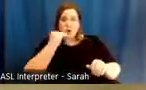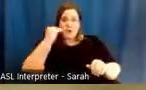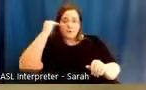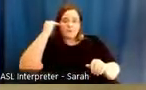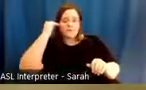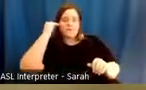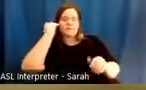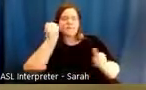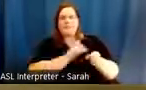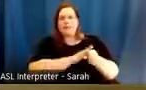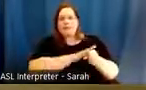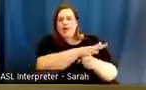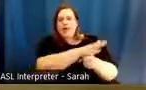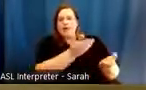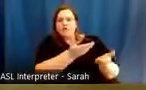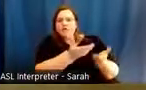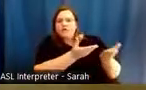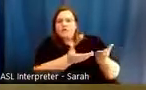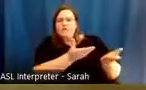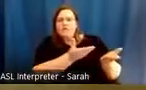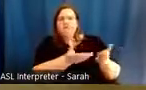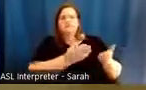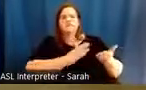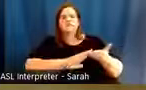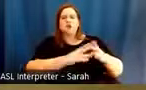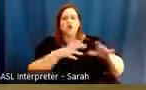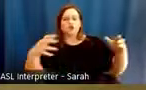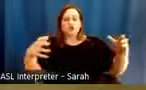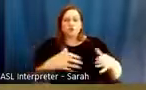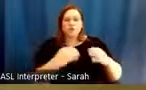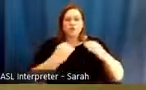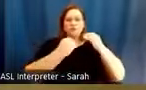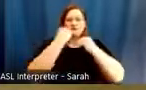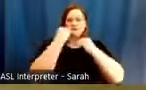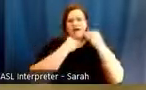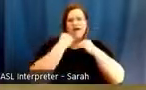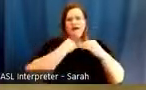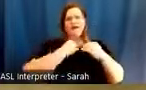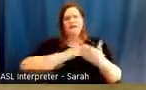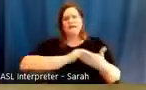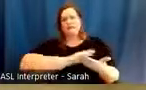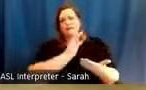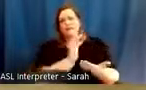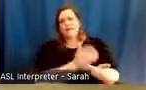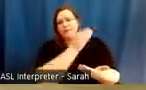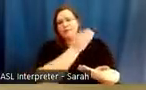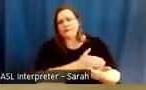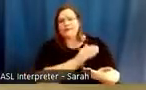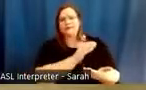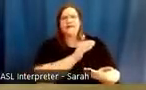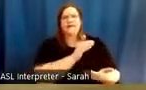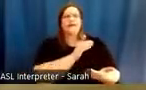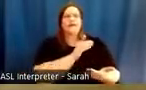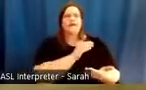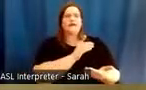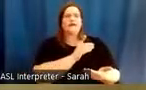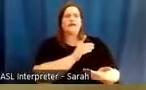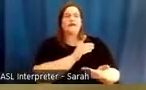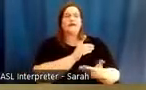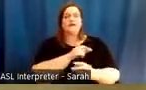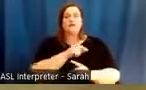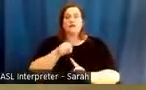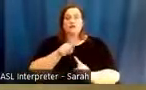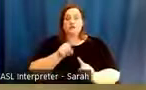of services and like communal dining and music. And she could go to a home